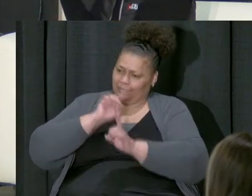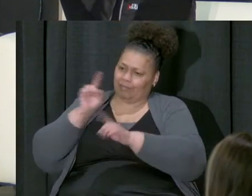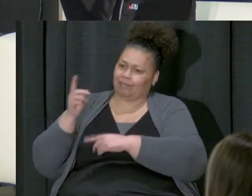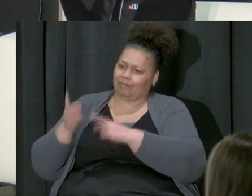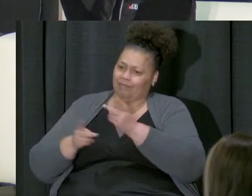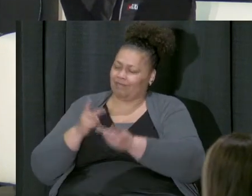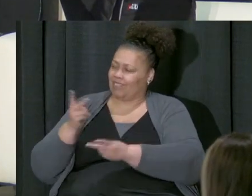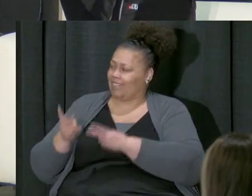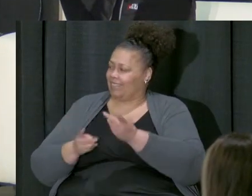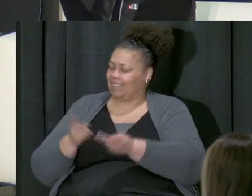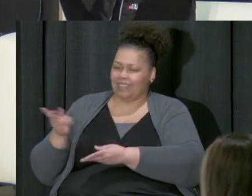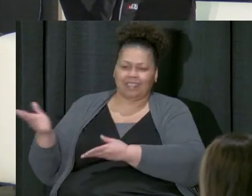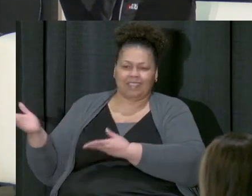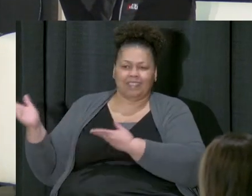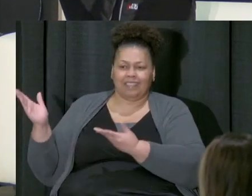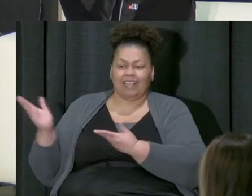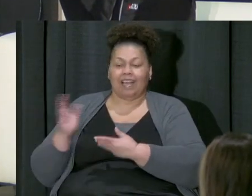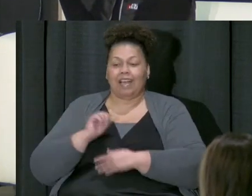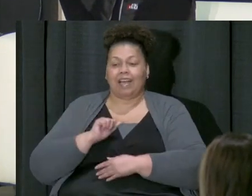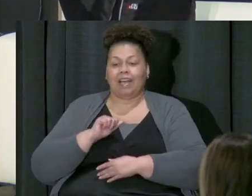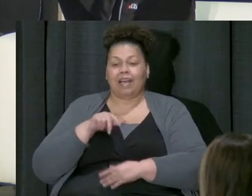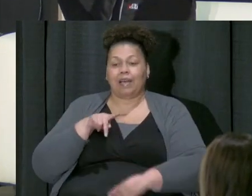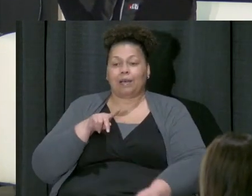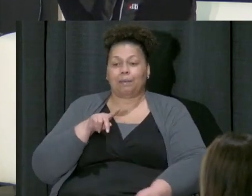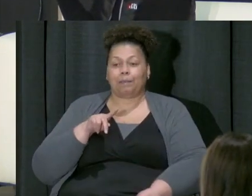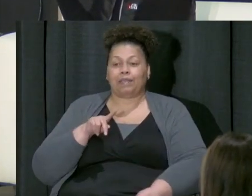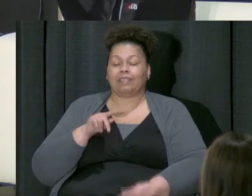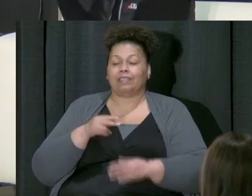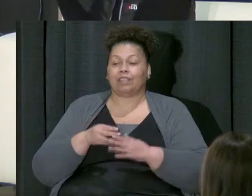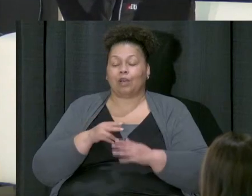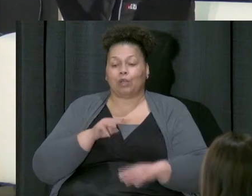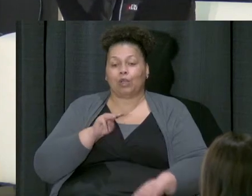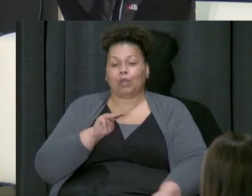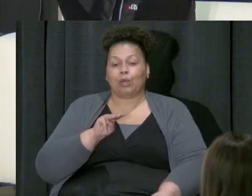The application is called My App.